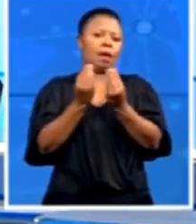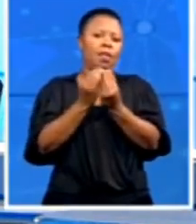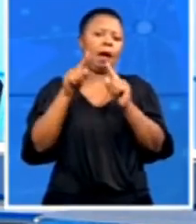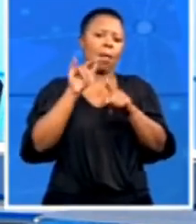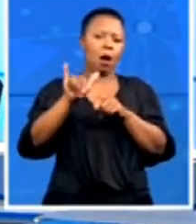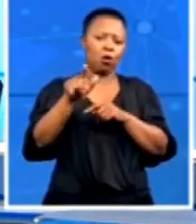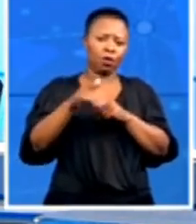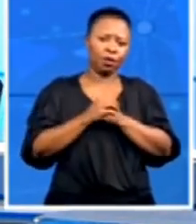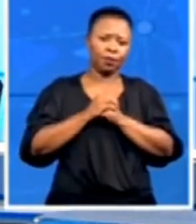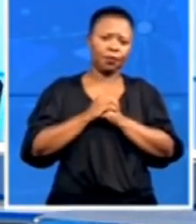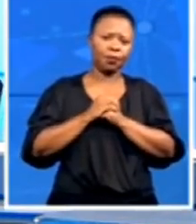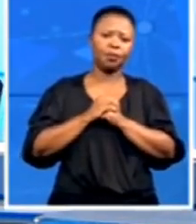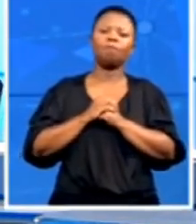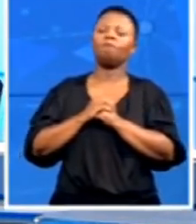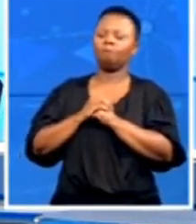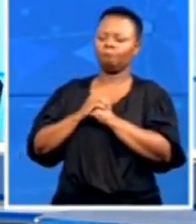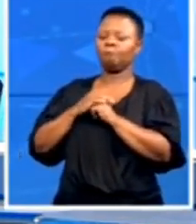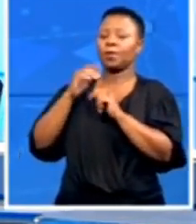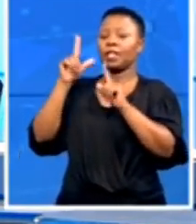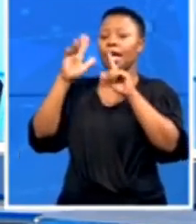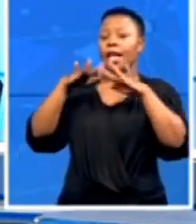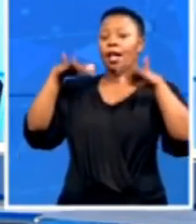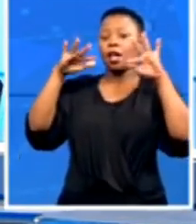that was the Speaker of the National Assembly a little earlier on, giving us a sense of what she knows at this stage.